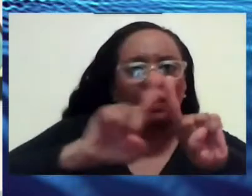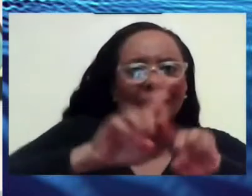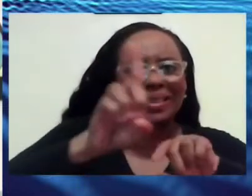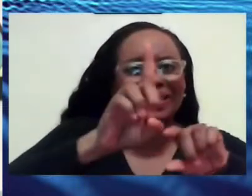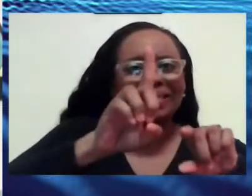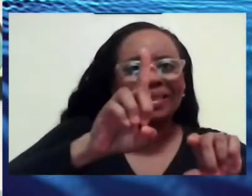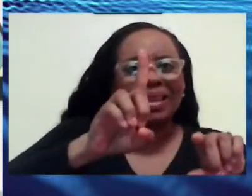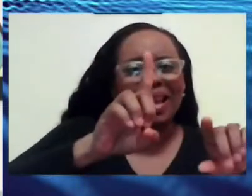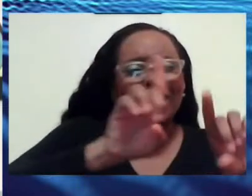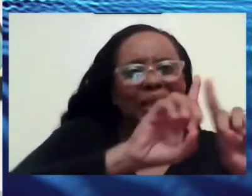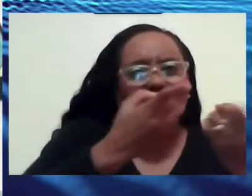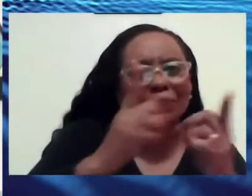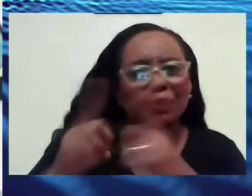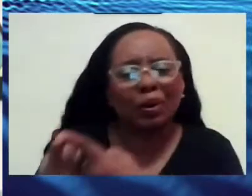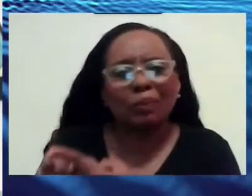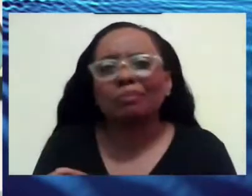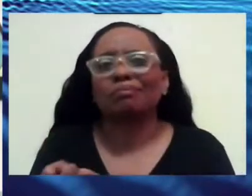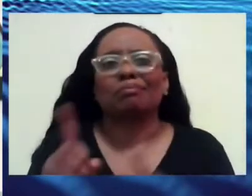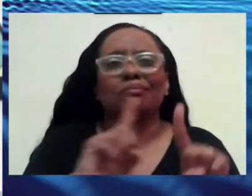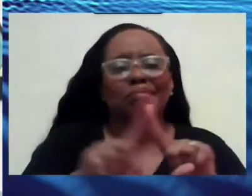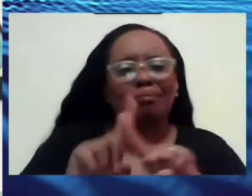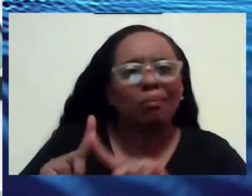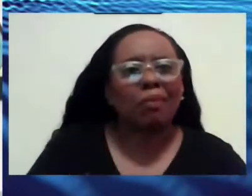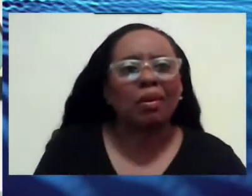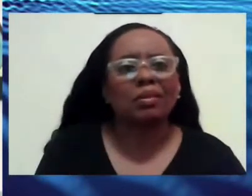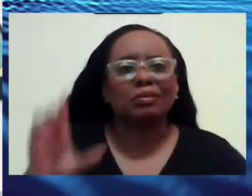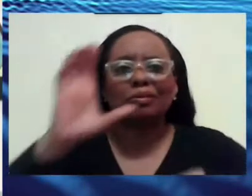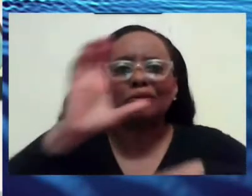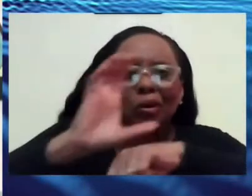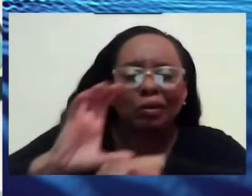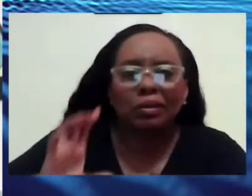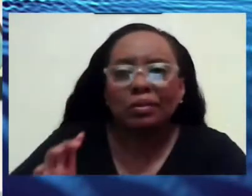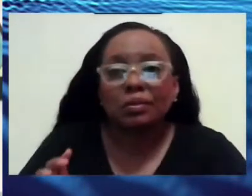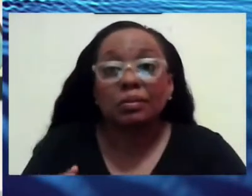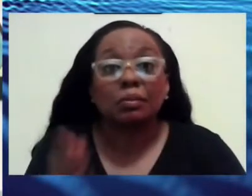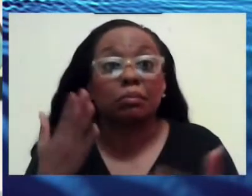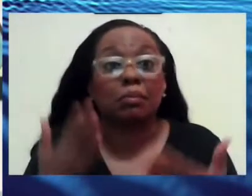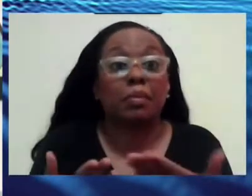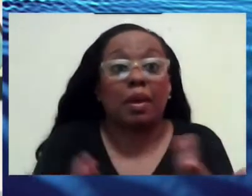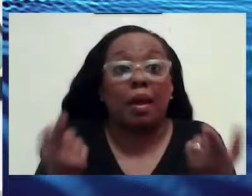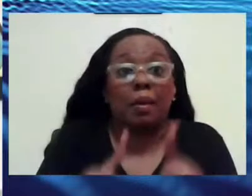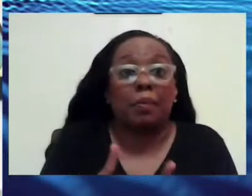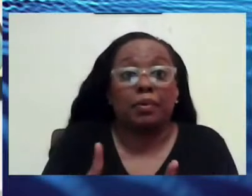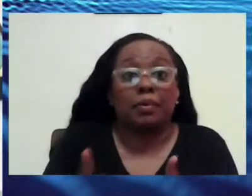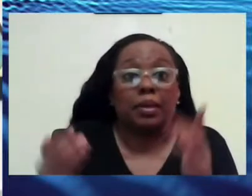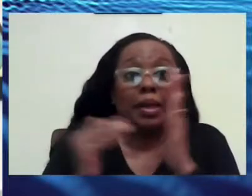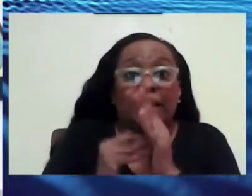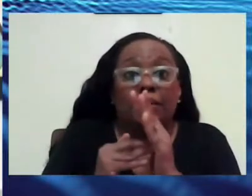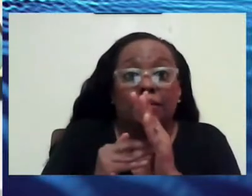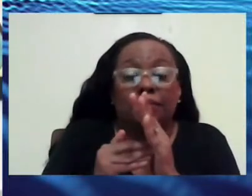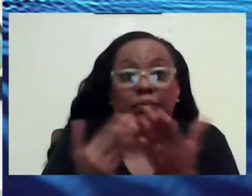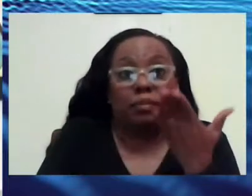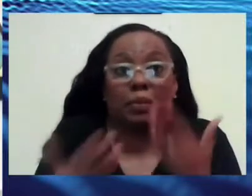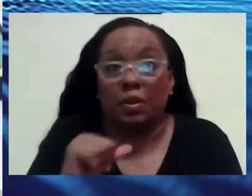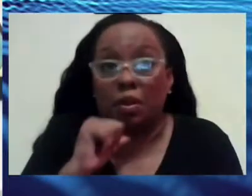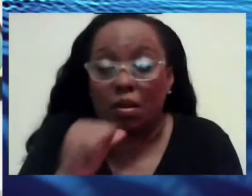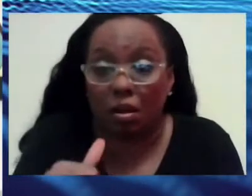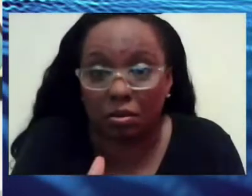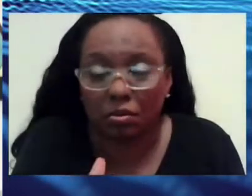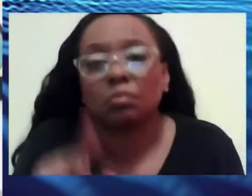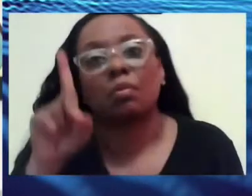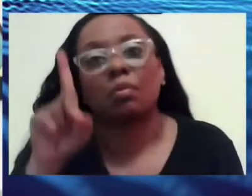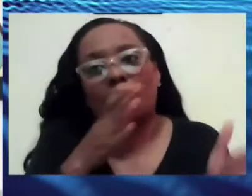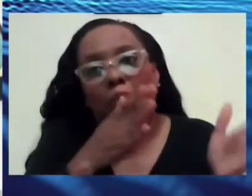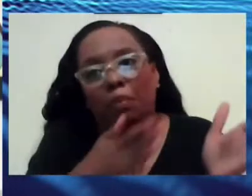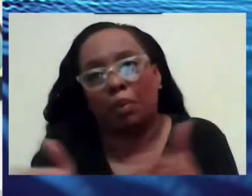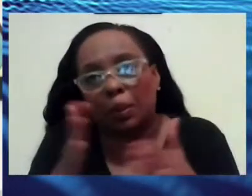there and clean. It might happen again or it might not, but we have to simply, as CDEMA and all the others would tell us, we've got to be prepared for all